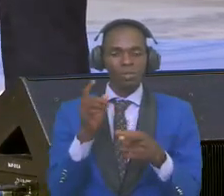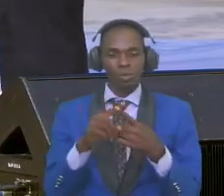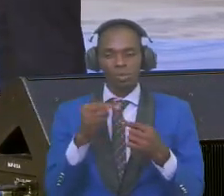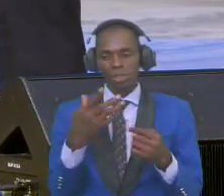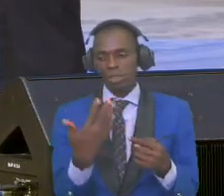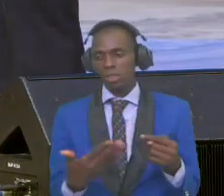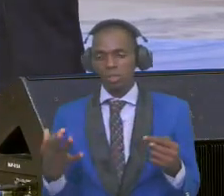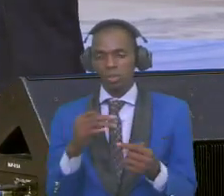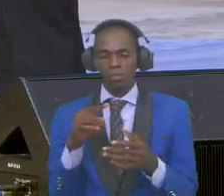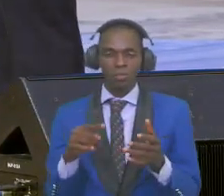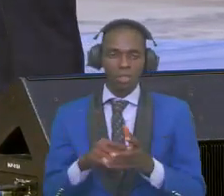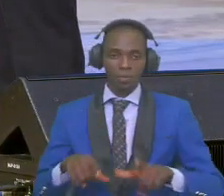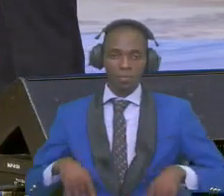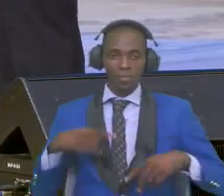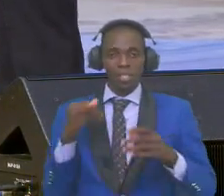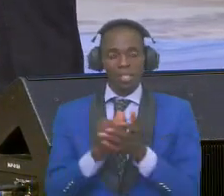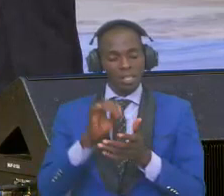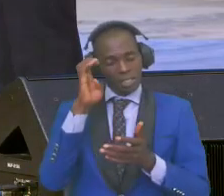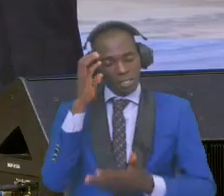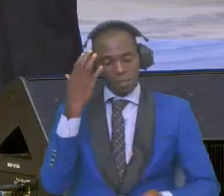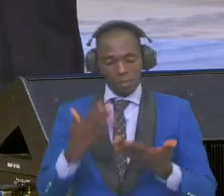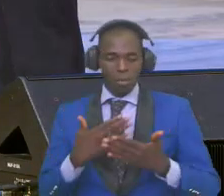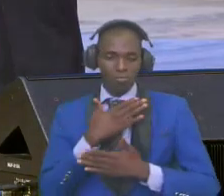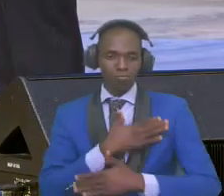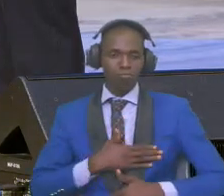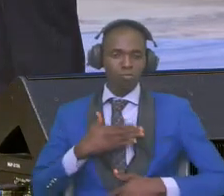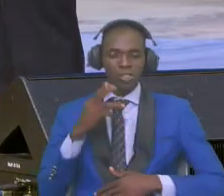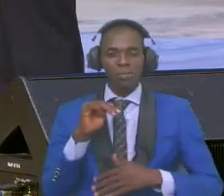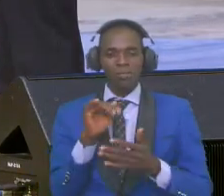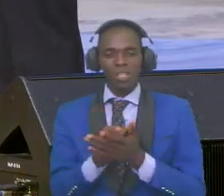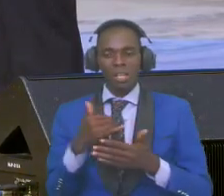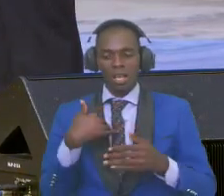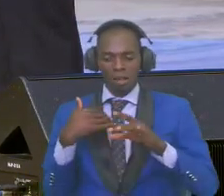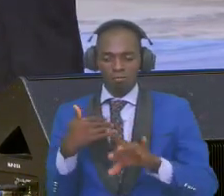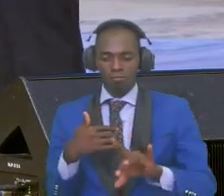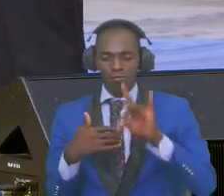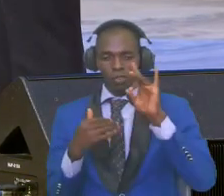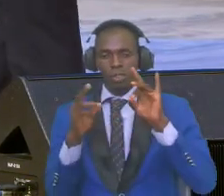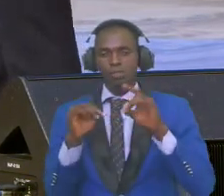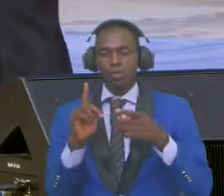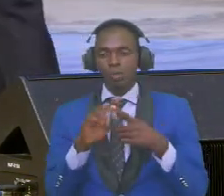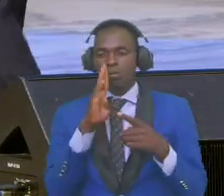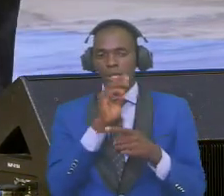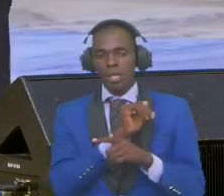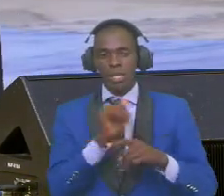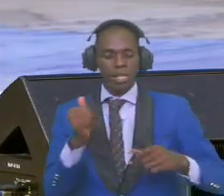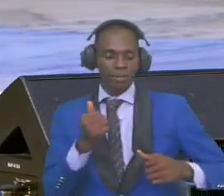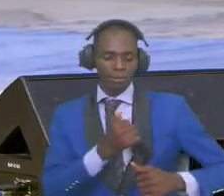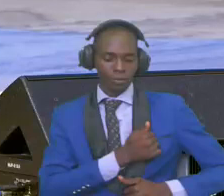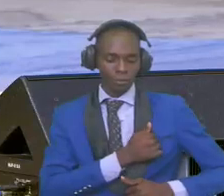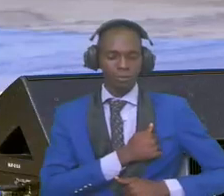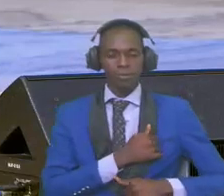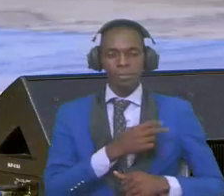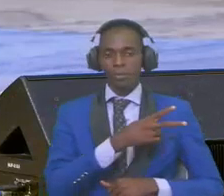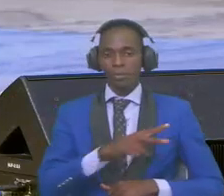may please him who has chosen him to be a soldier. And then in verse